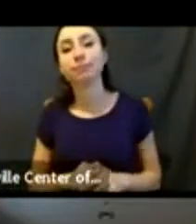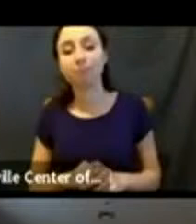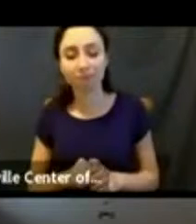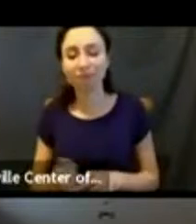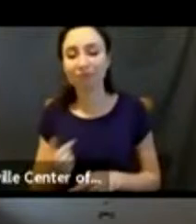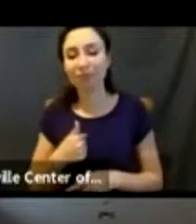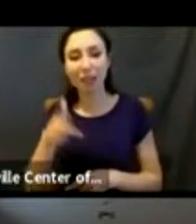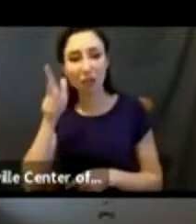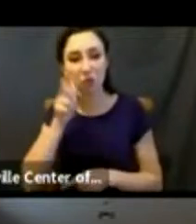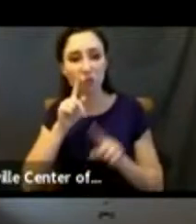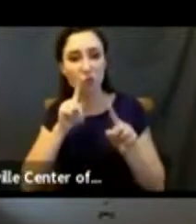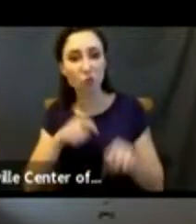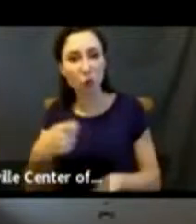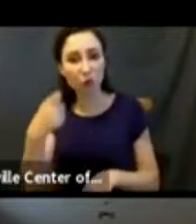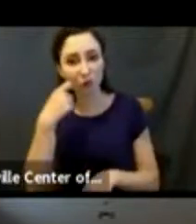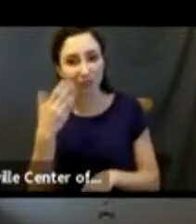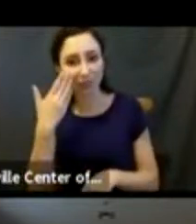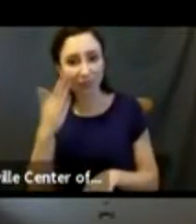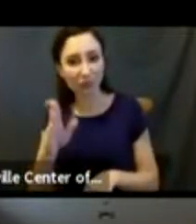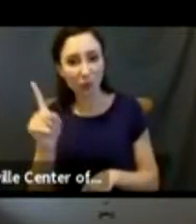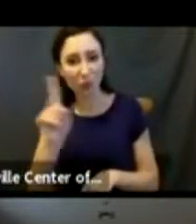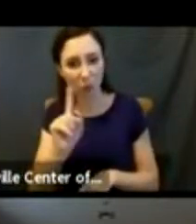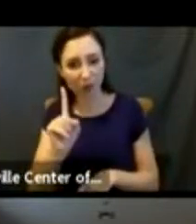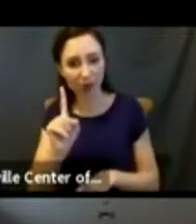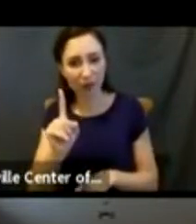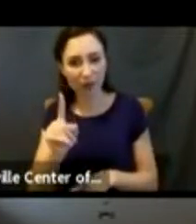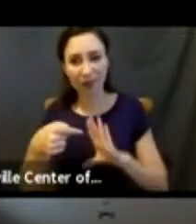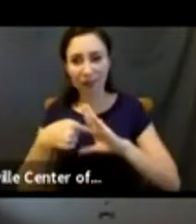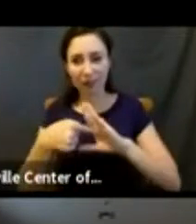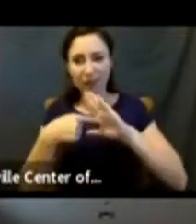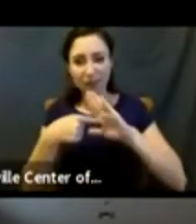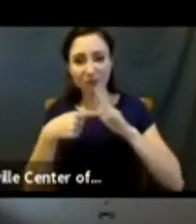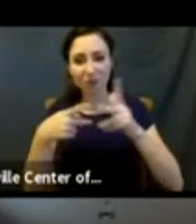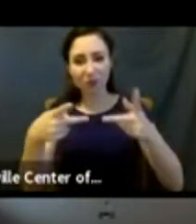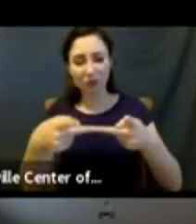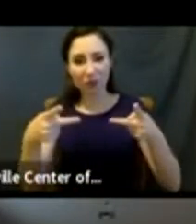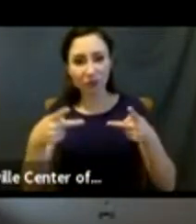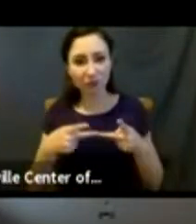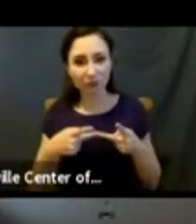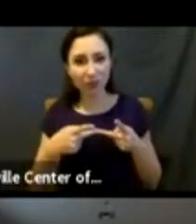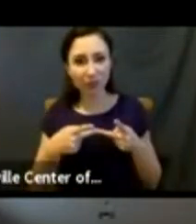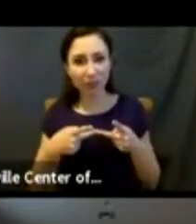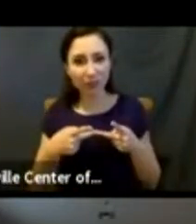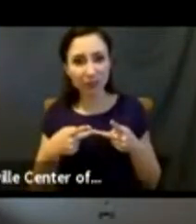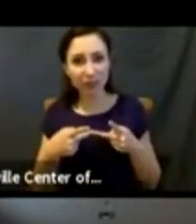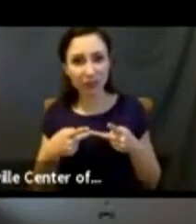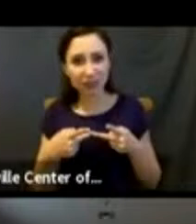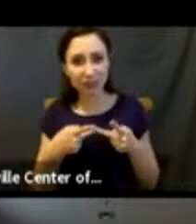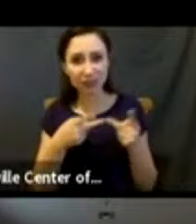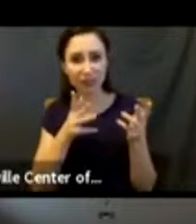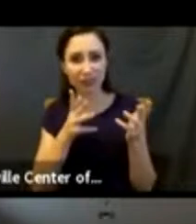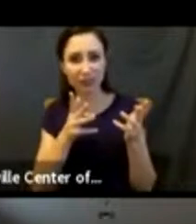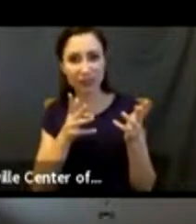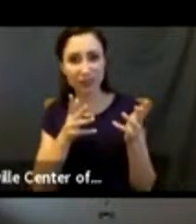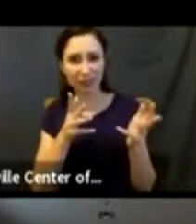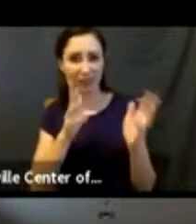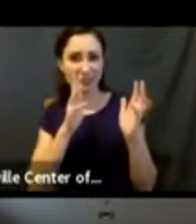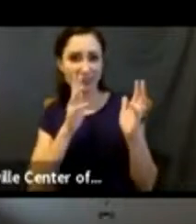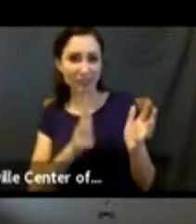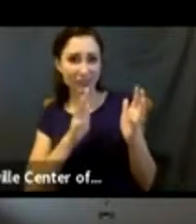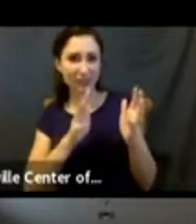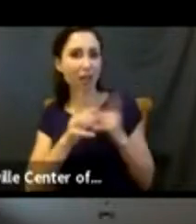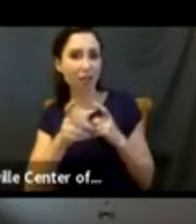can't remember where it was, where an example of a place that left regulations in place for a very